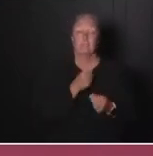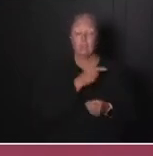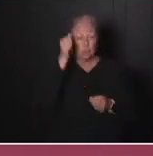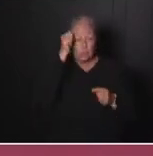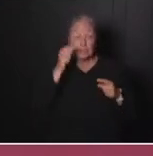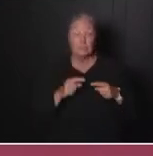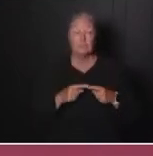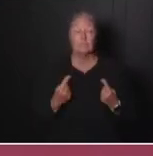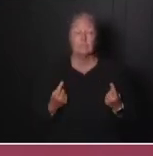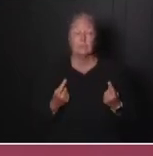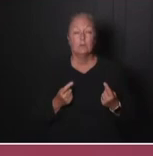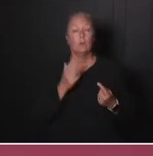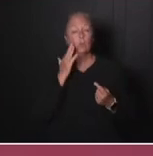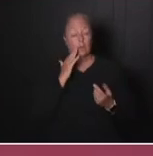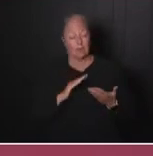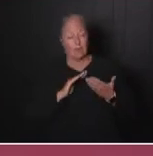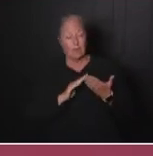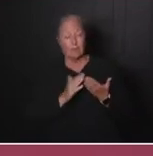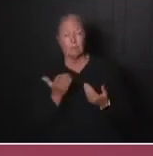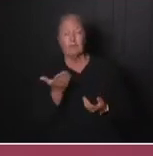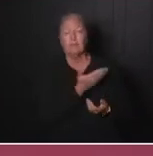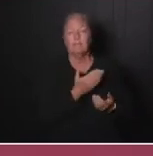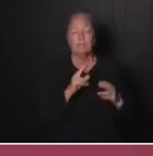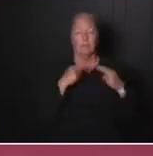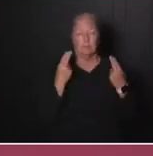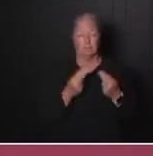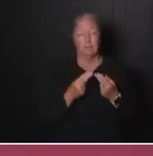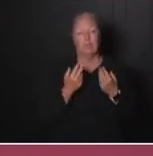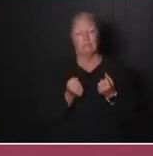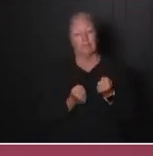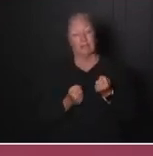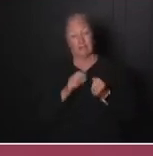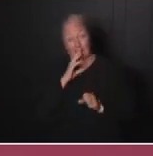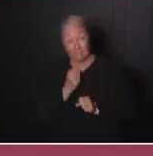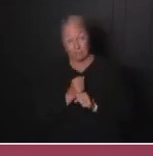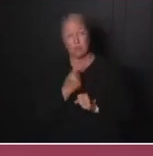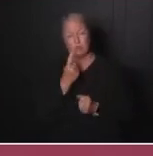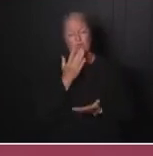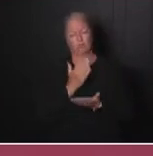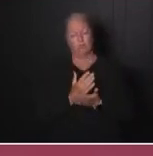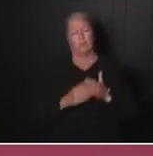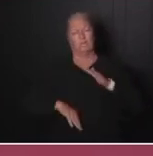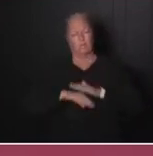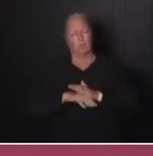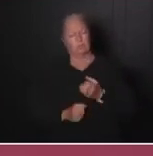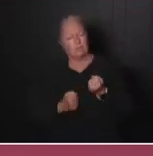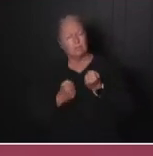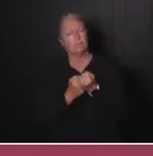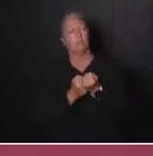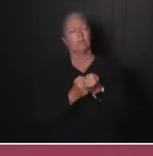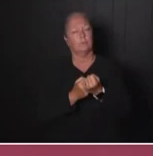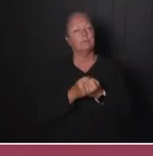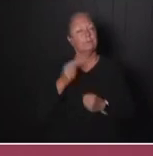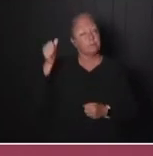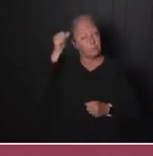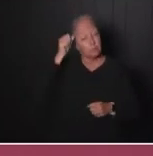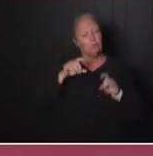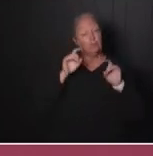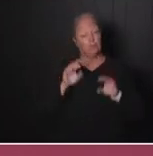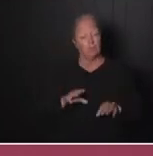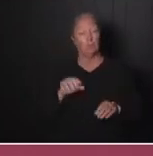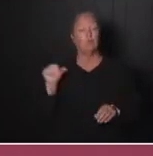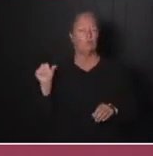The difference it makes for working families when they have a government that's on their side. And he knows Australians deserve nothing